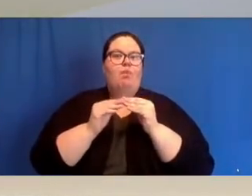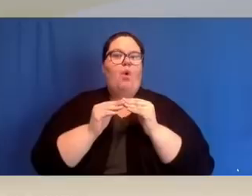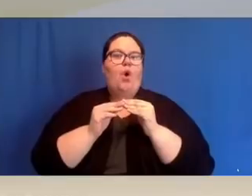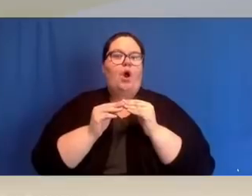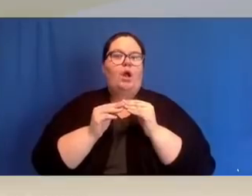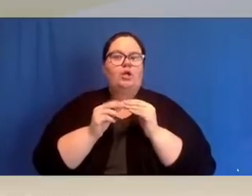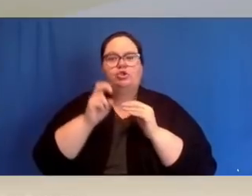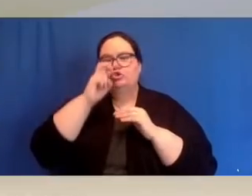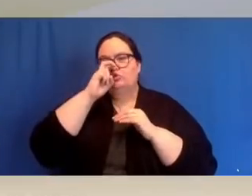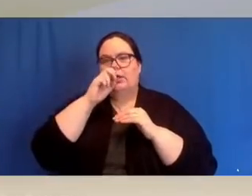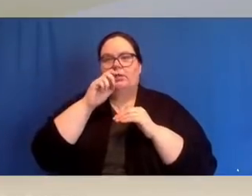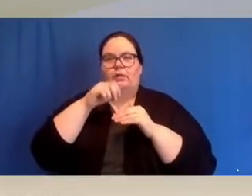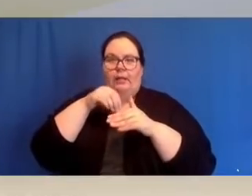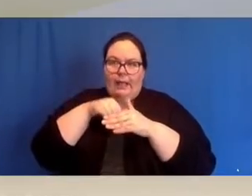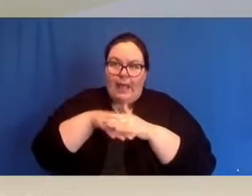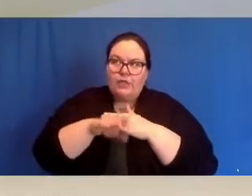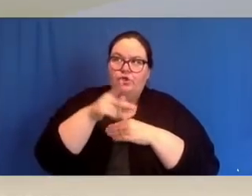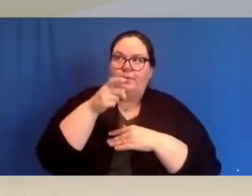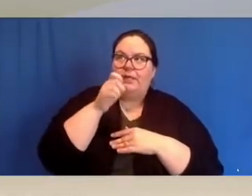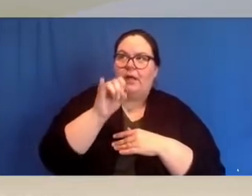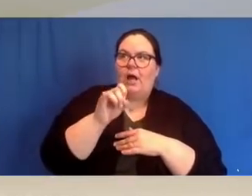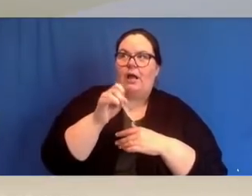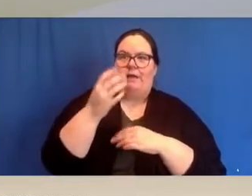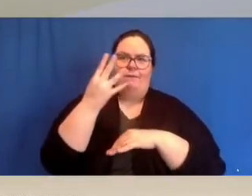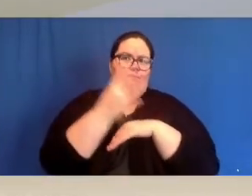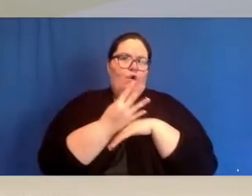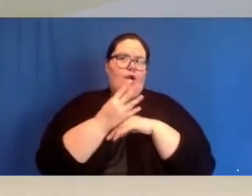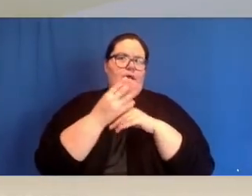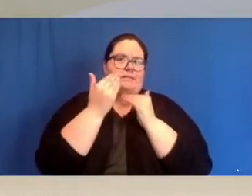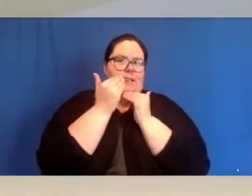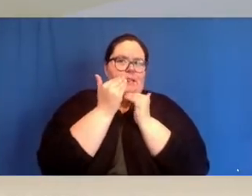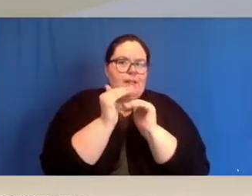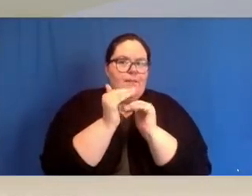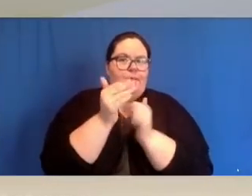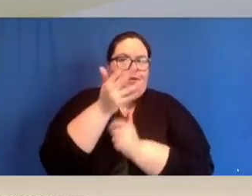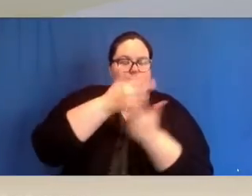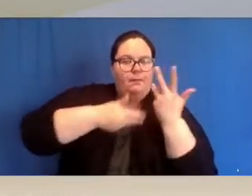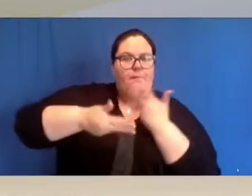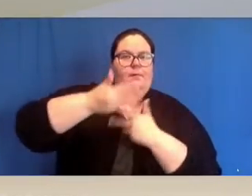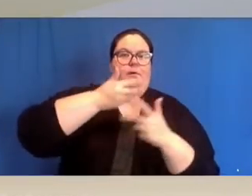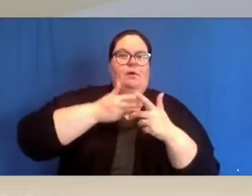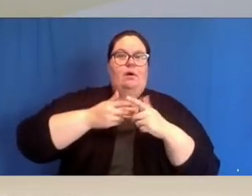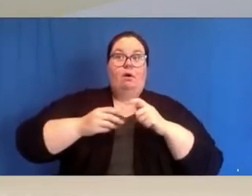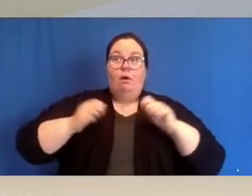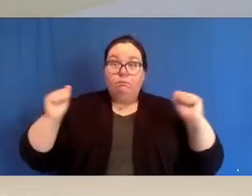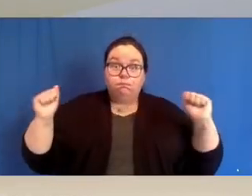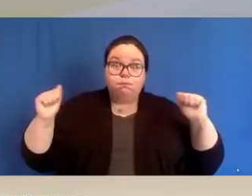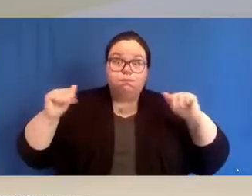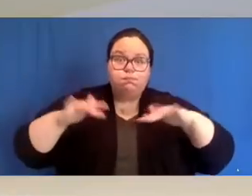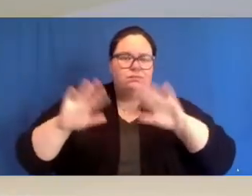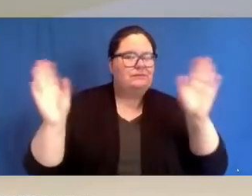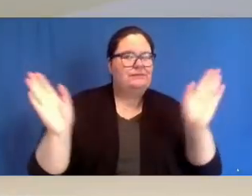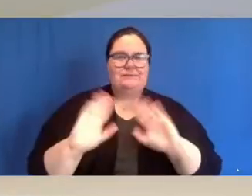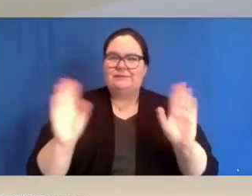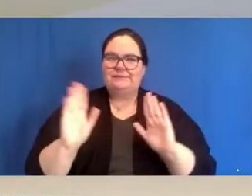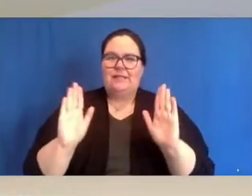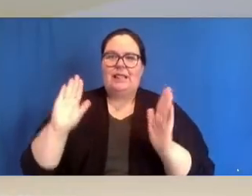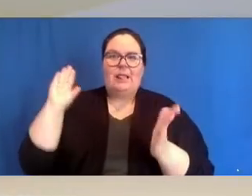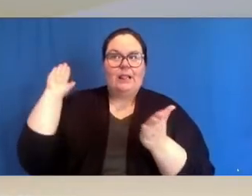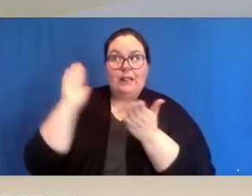So masking, physical distancing, as much as, and minimizing going out